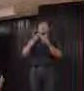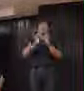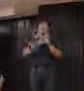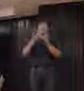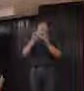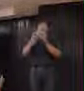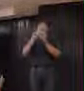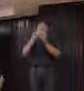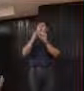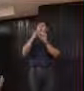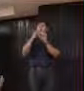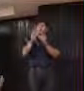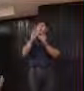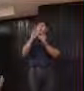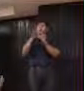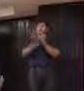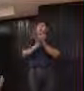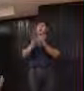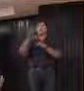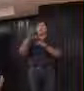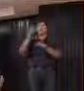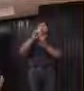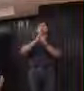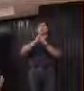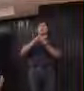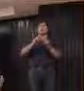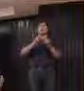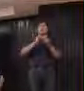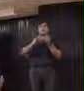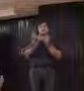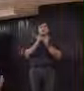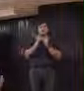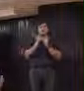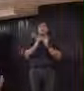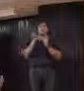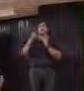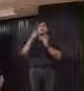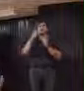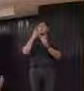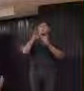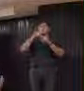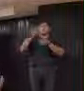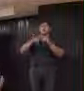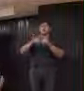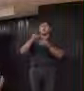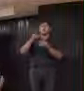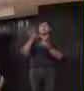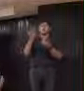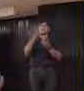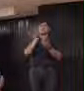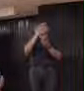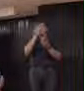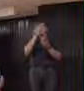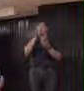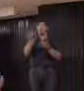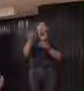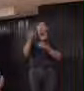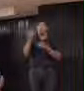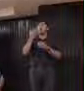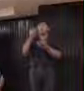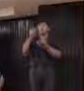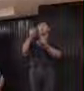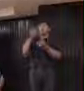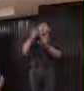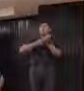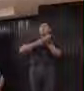Sir, you were the Deputy Commissioner of Srinagar, and you know the elections were rigged. So as the returning officer, did you send any report